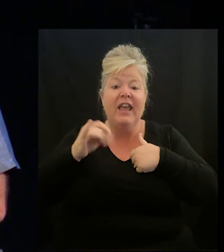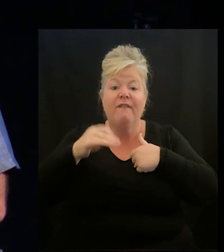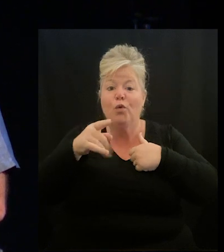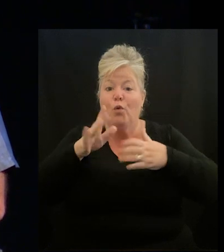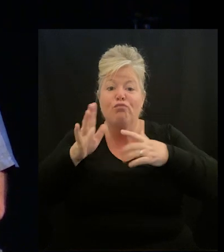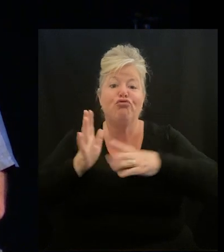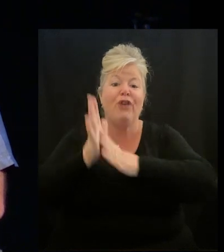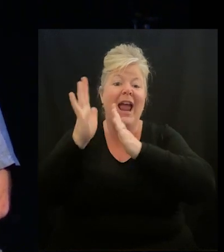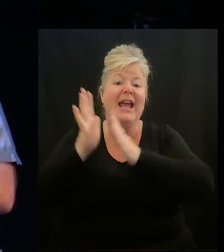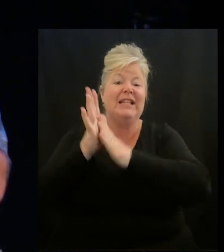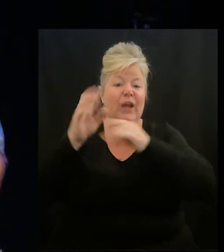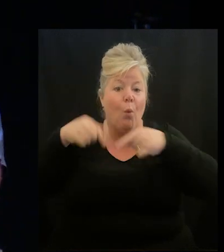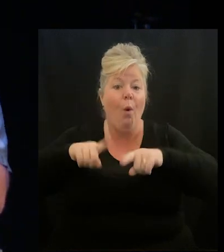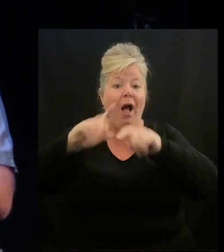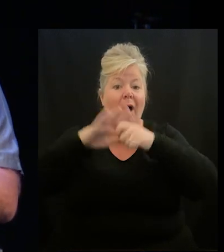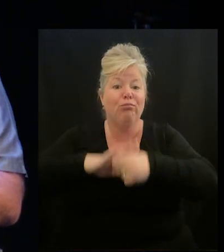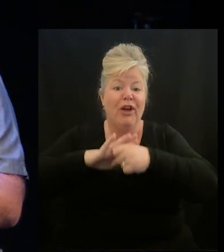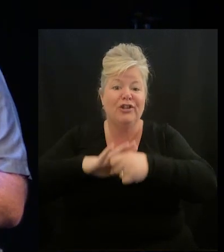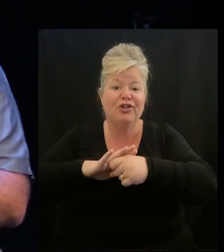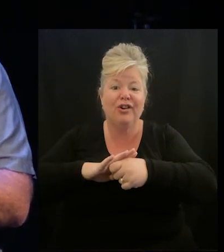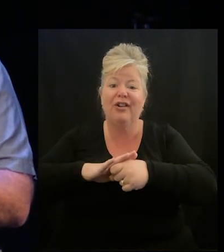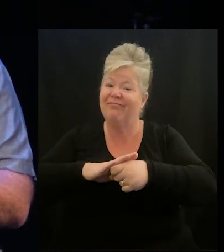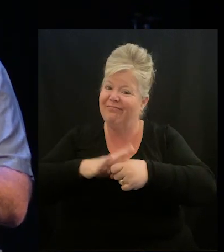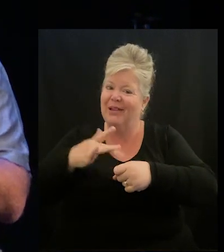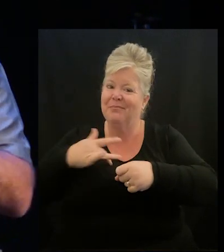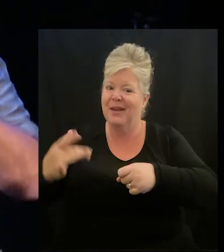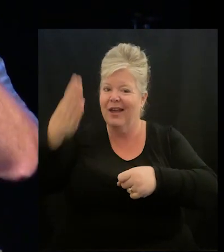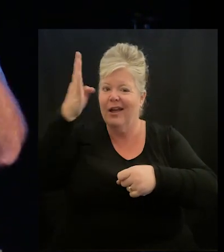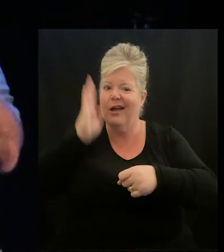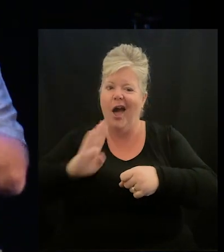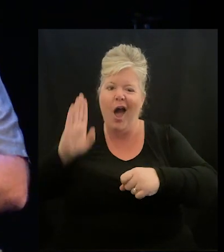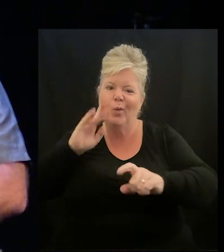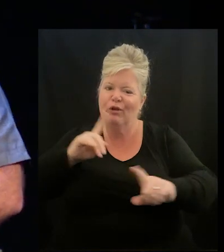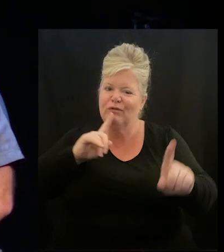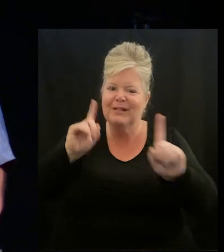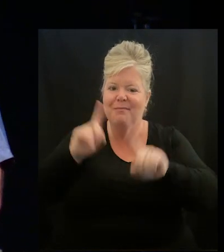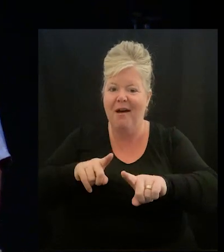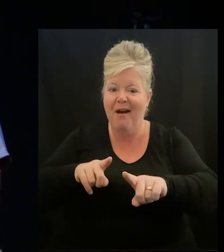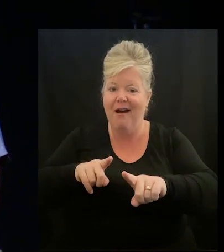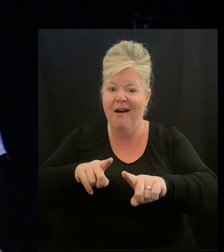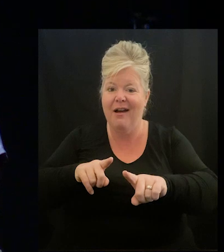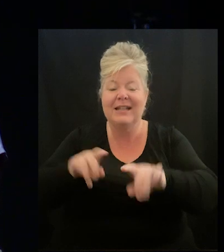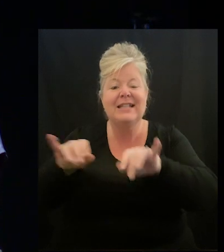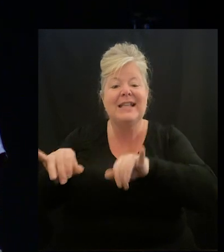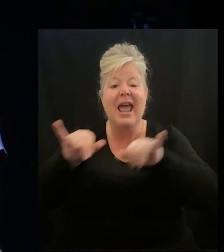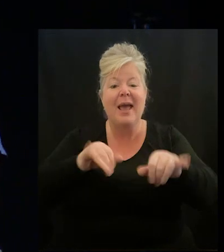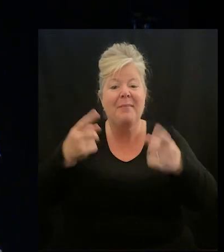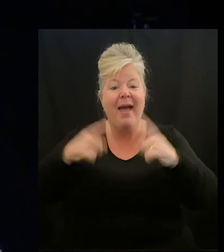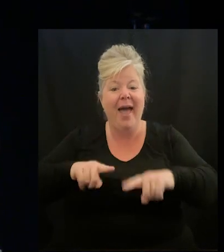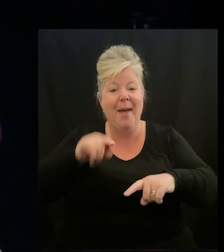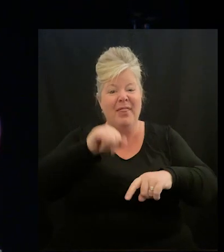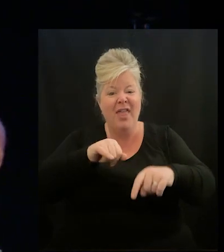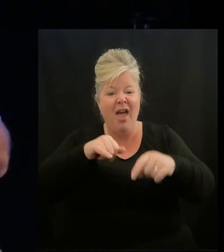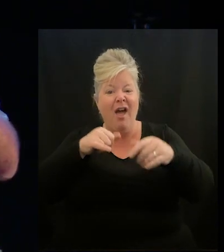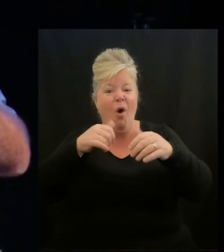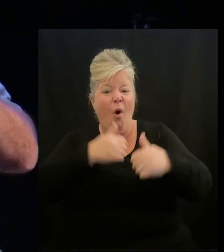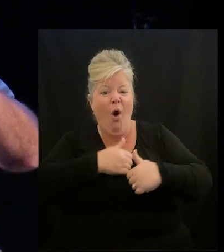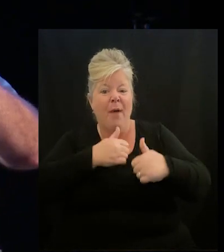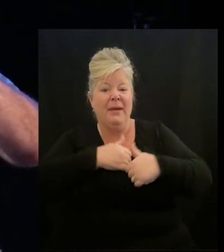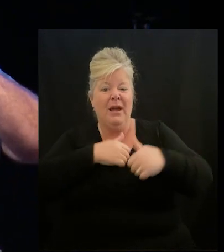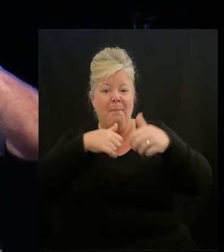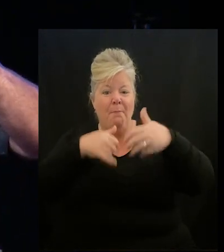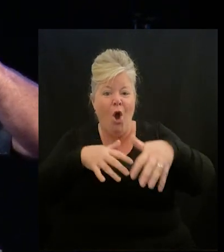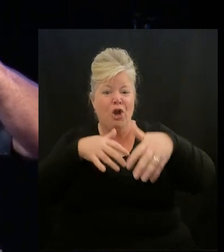to. And that's the type of praise that went forth from God's people. This praise under